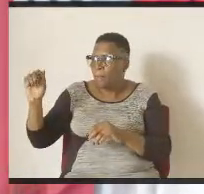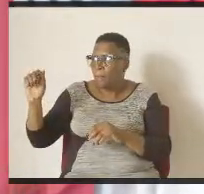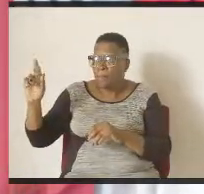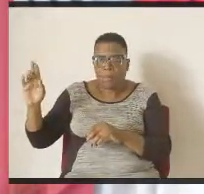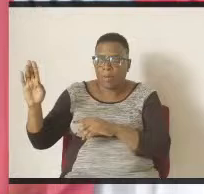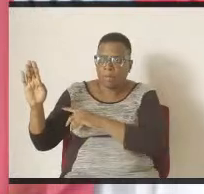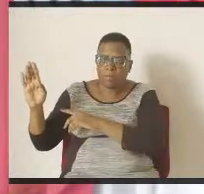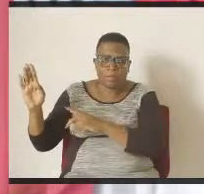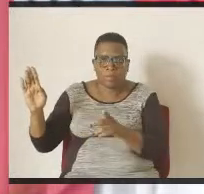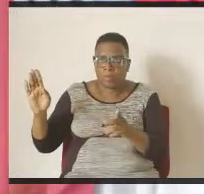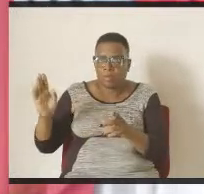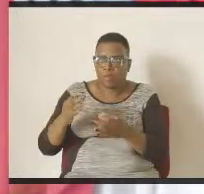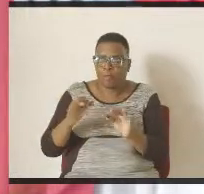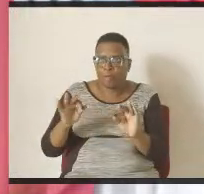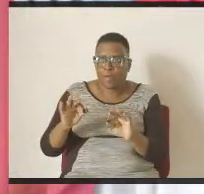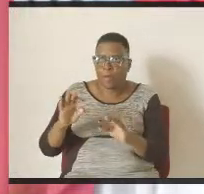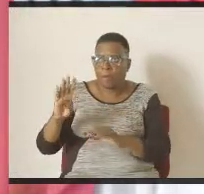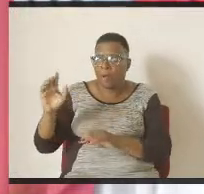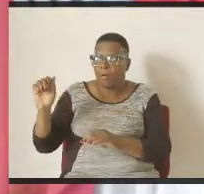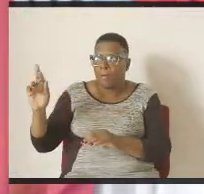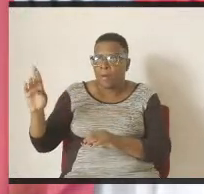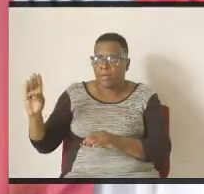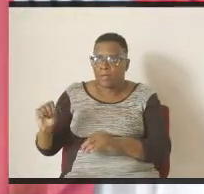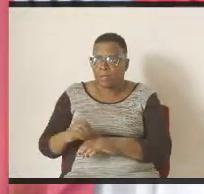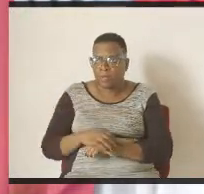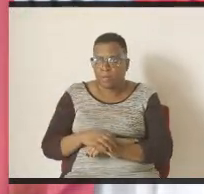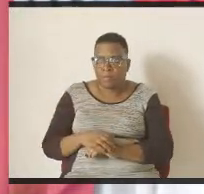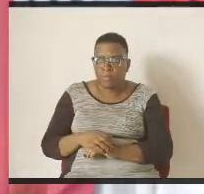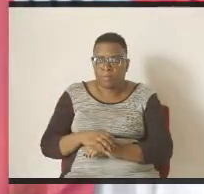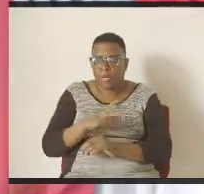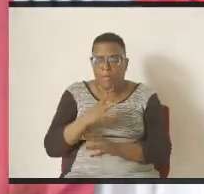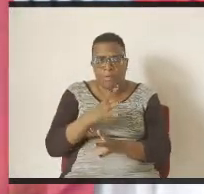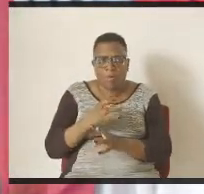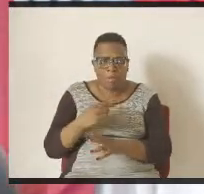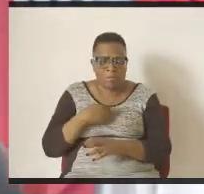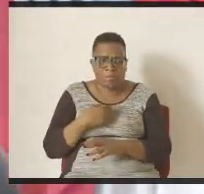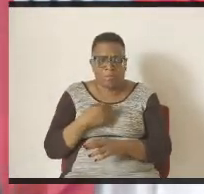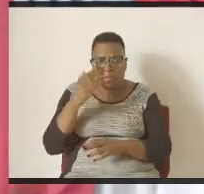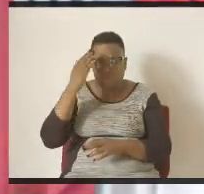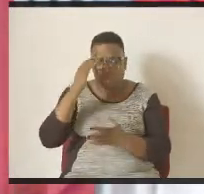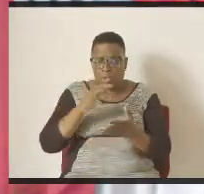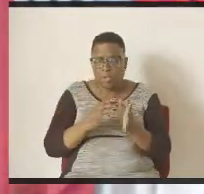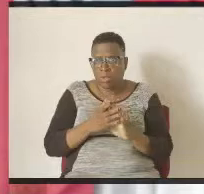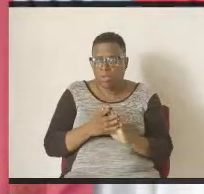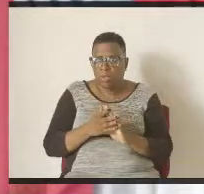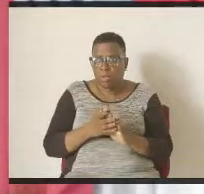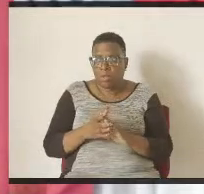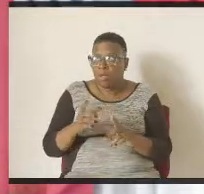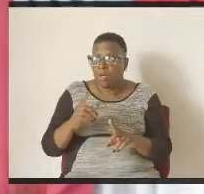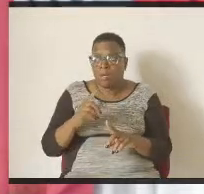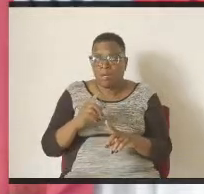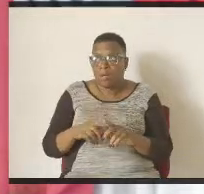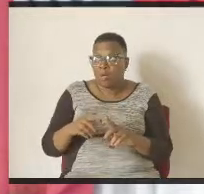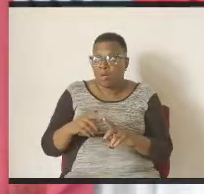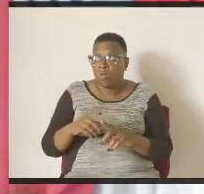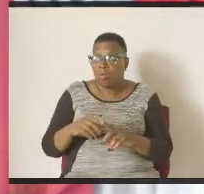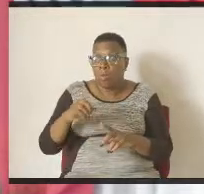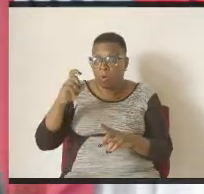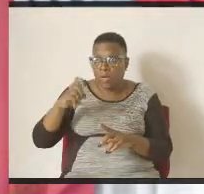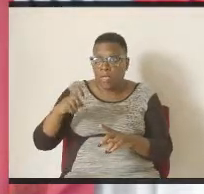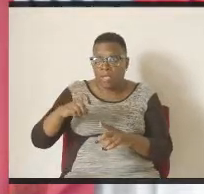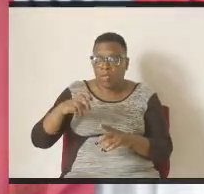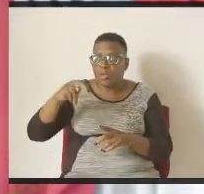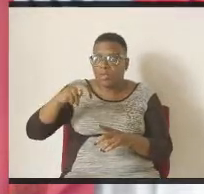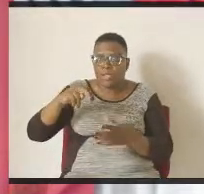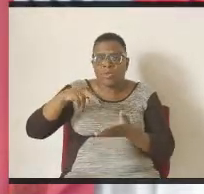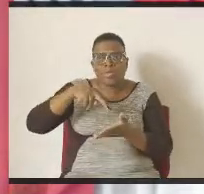They don't want to be associated with Jesus. We can't afford that kind of a stance. If we do that